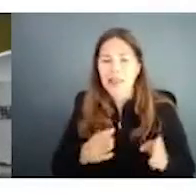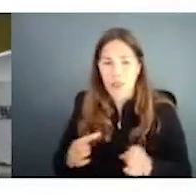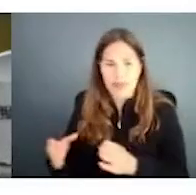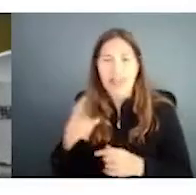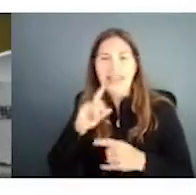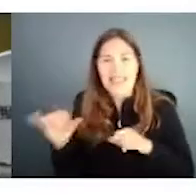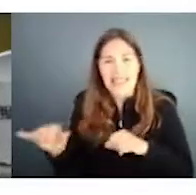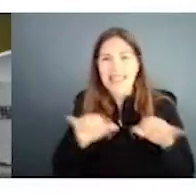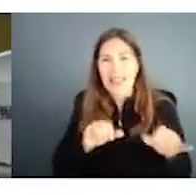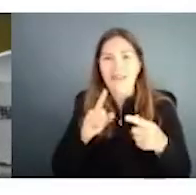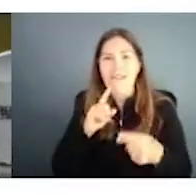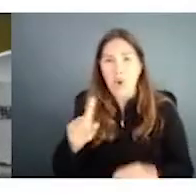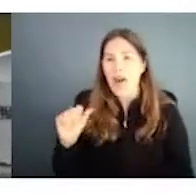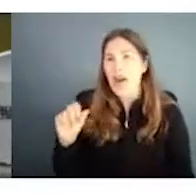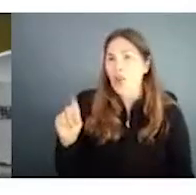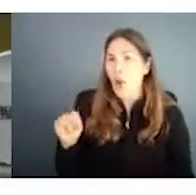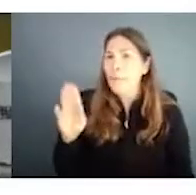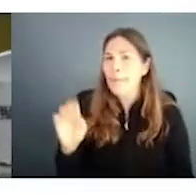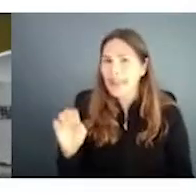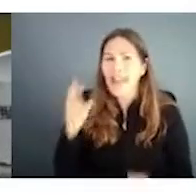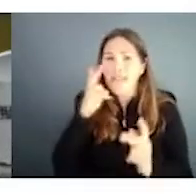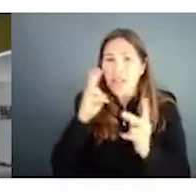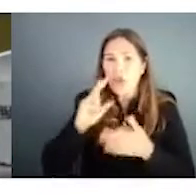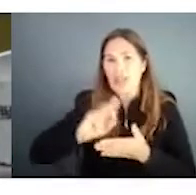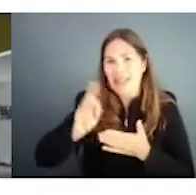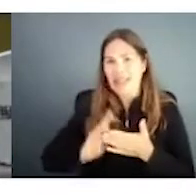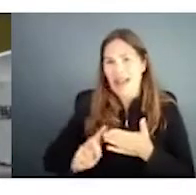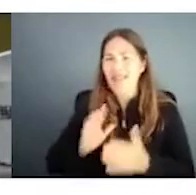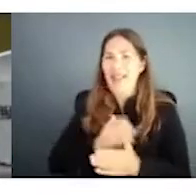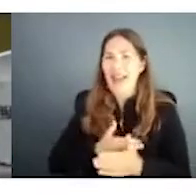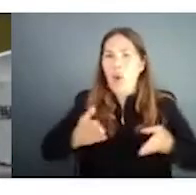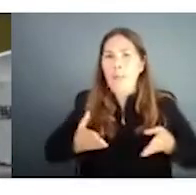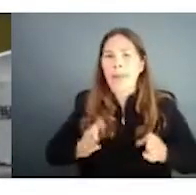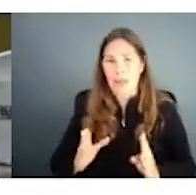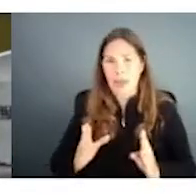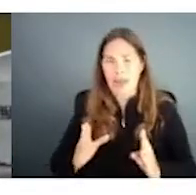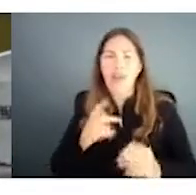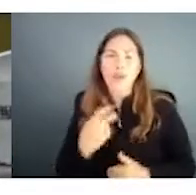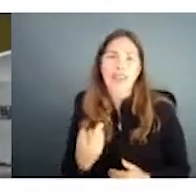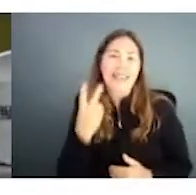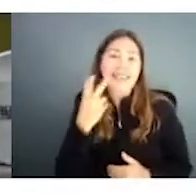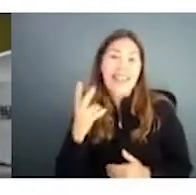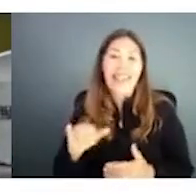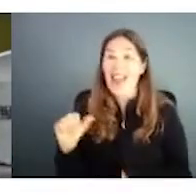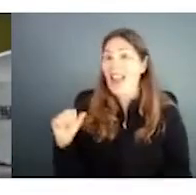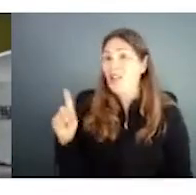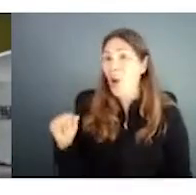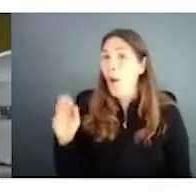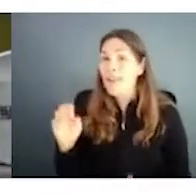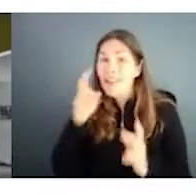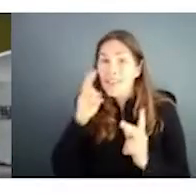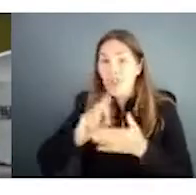now for Adobe Visual Design, right? This is our pathway. And so we can see that Adobe Visual Design is listed